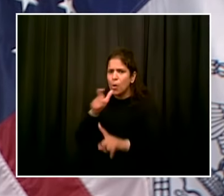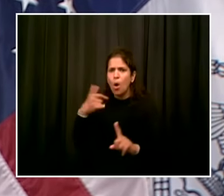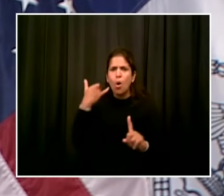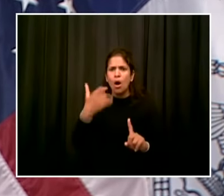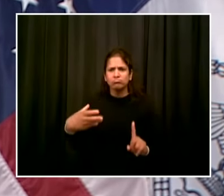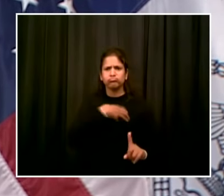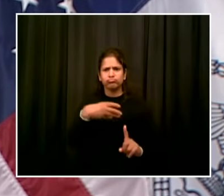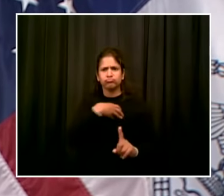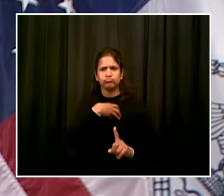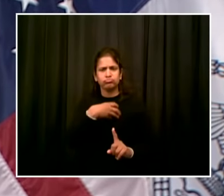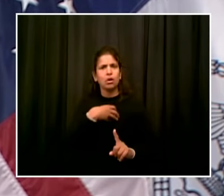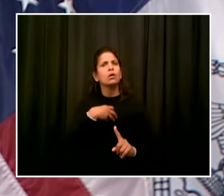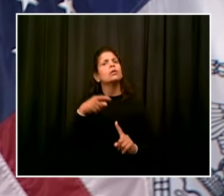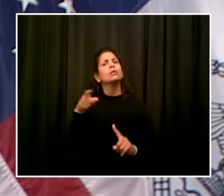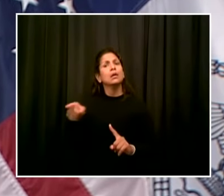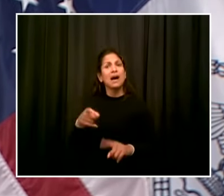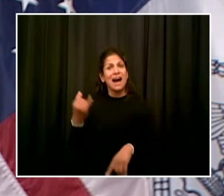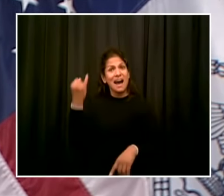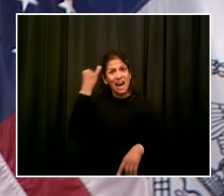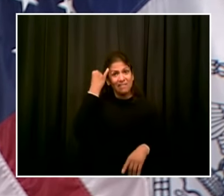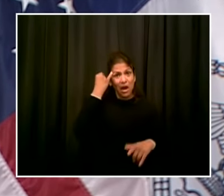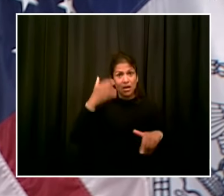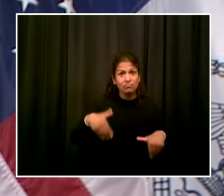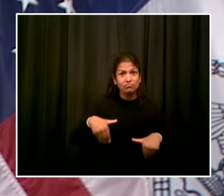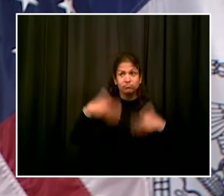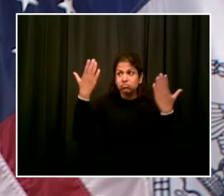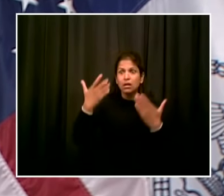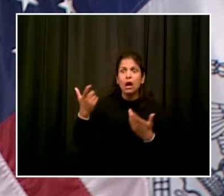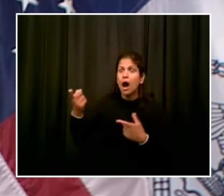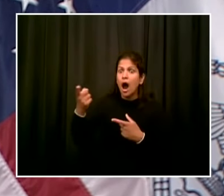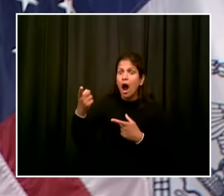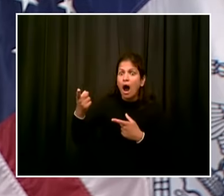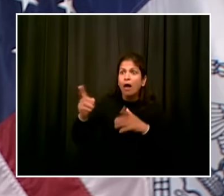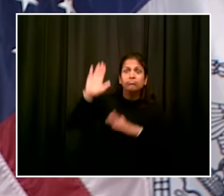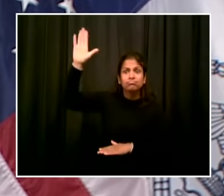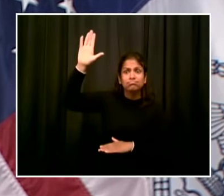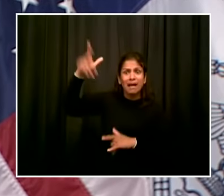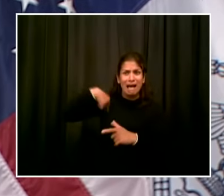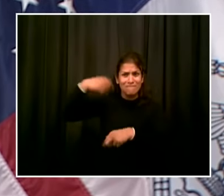agencies are supposed to get out there and do it. And if they miss something, then they got to do better quickly.